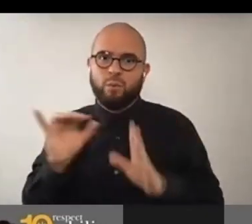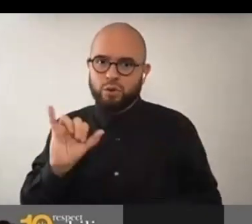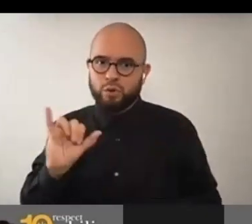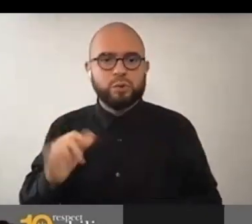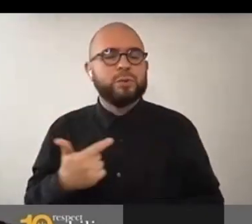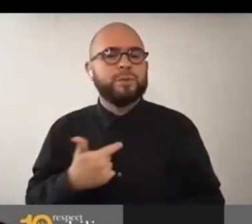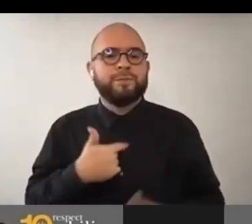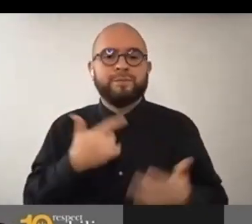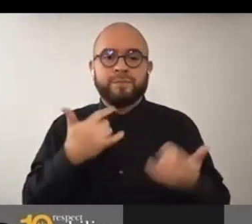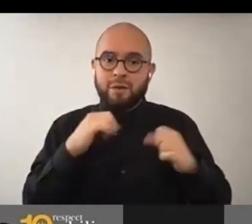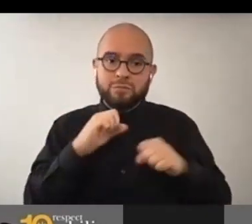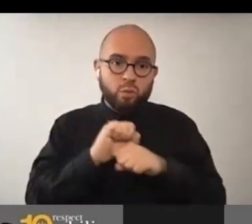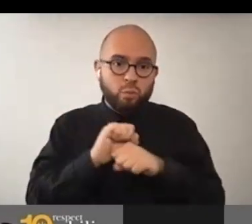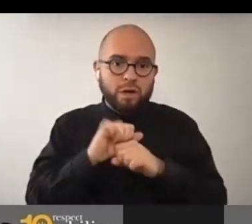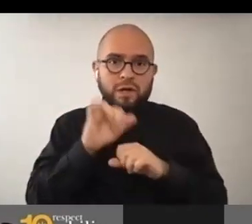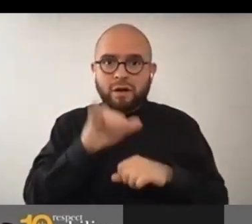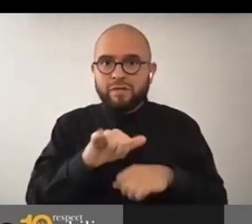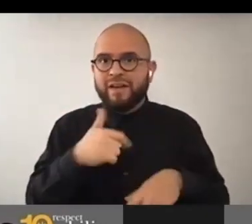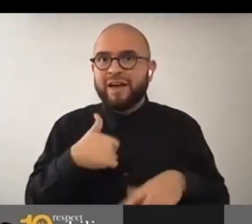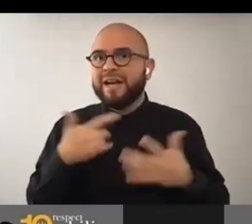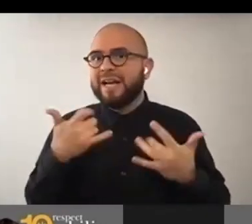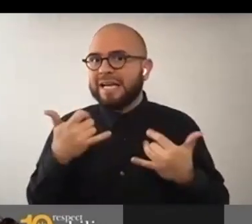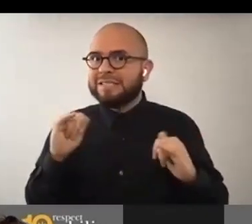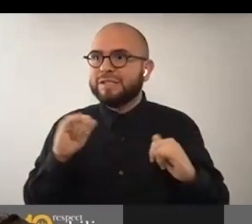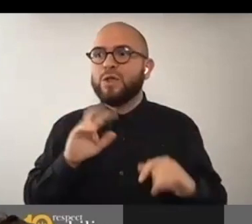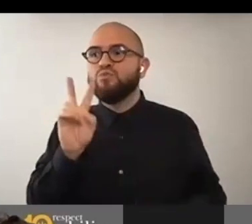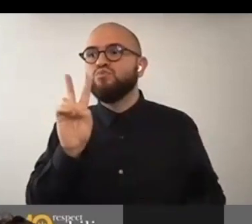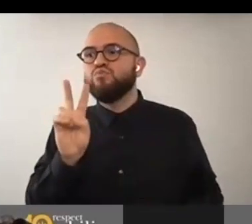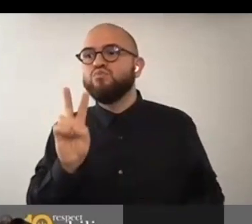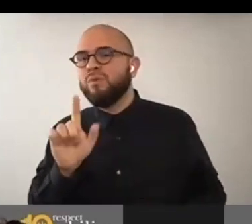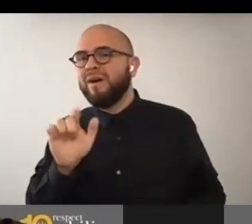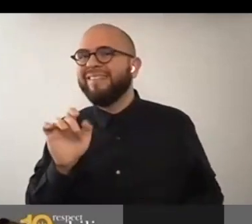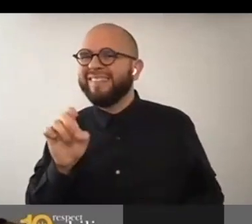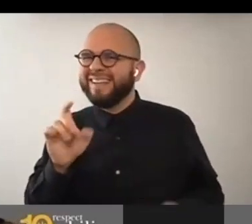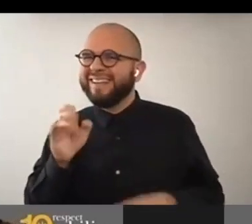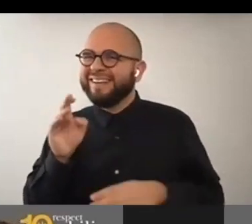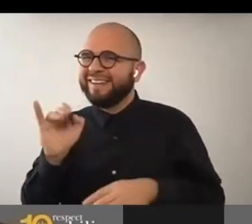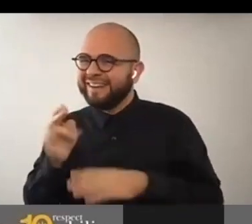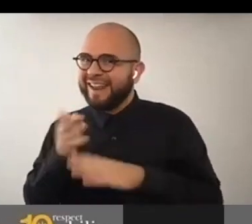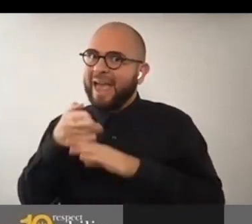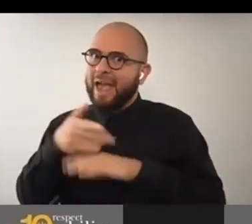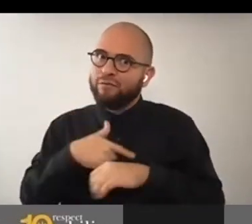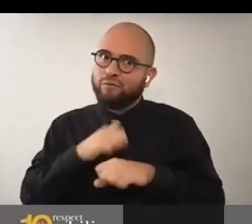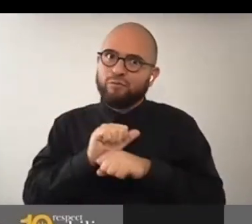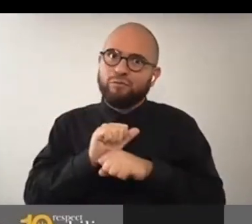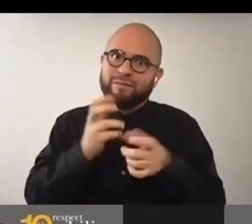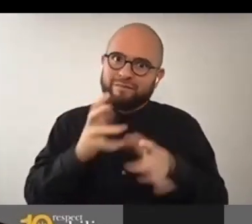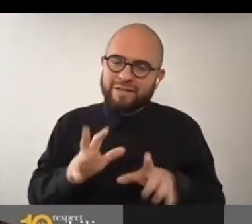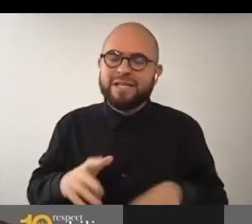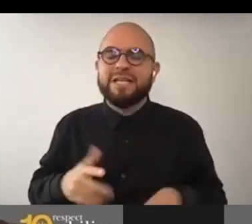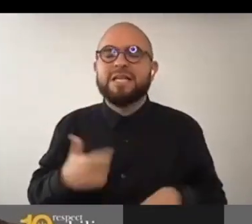still surf LinkedIn when I'm done working, and still continue to engage in that